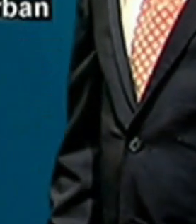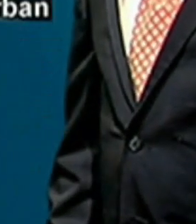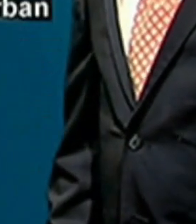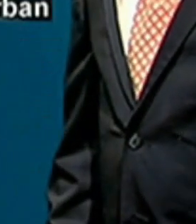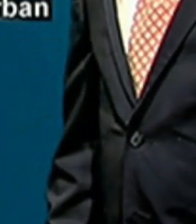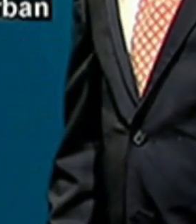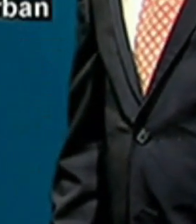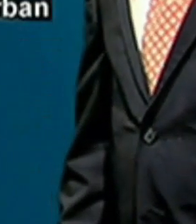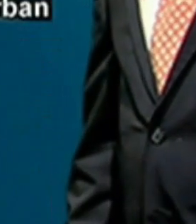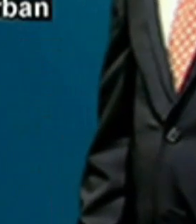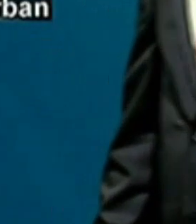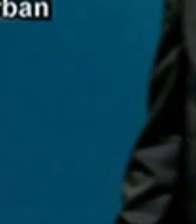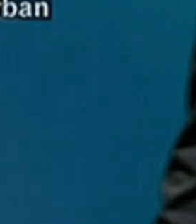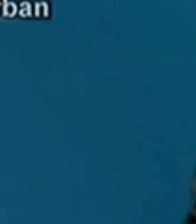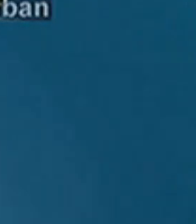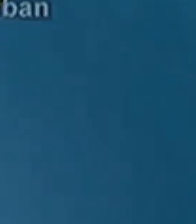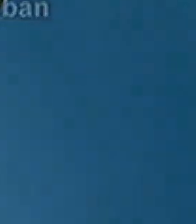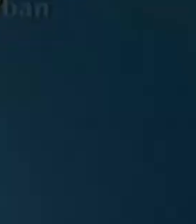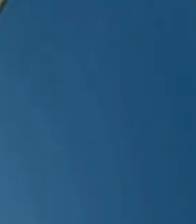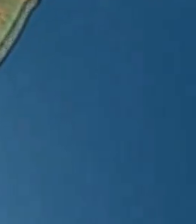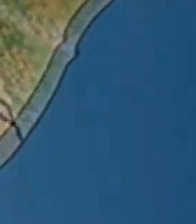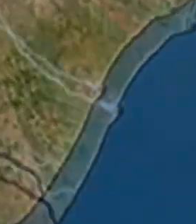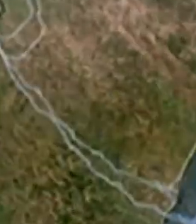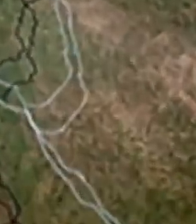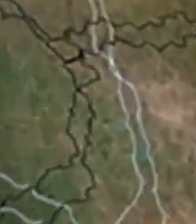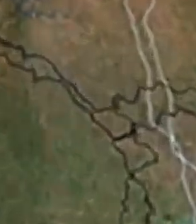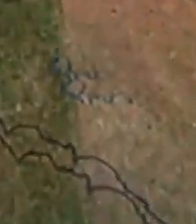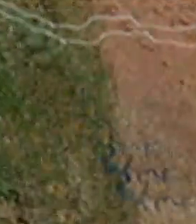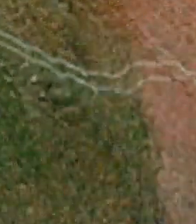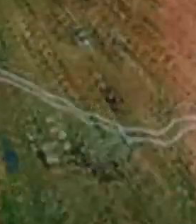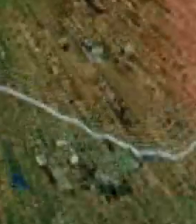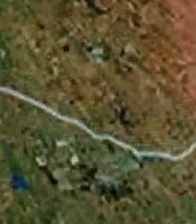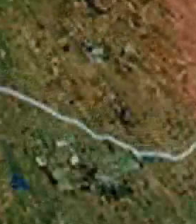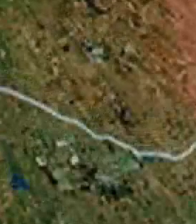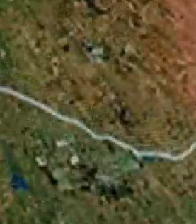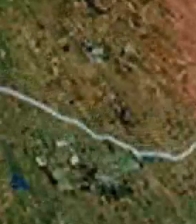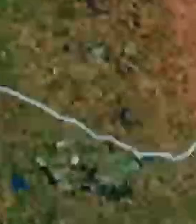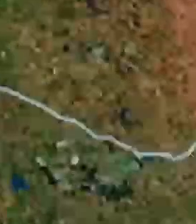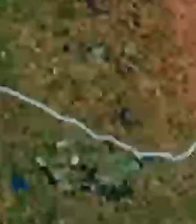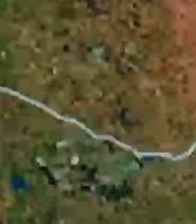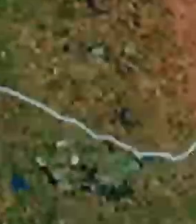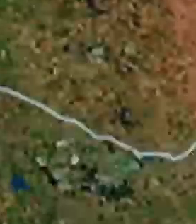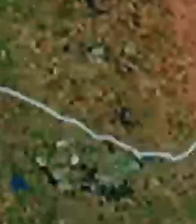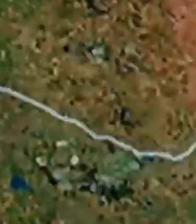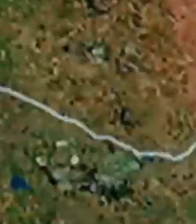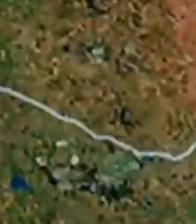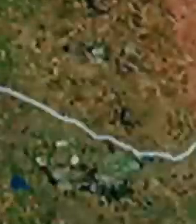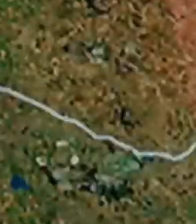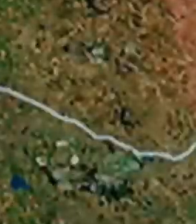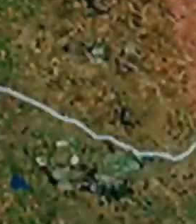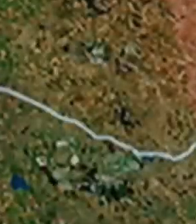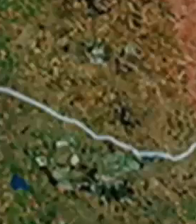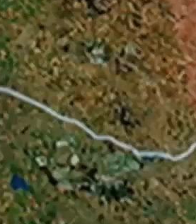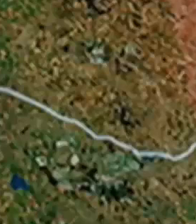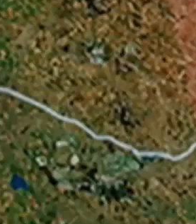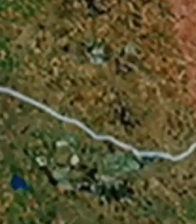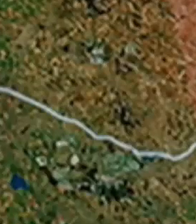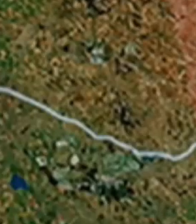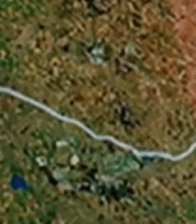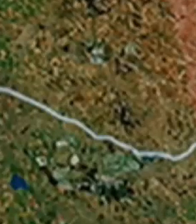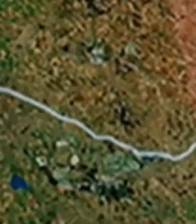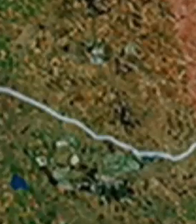mmele ya go senyakega ka dikalong tšeo ge re ya go dikgara tša ditemperature re thoma ga botsena fela ka province ka Gauteng le tla sa gabotse e le le botse la seruthwane o le ka